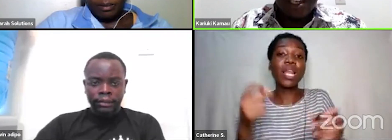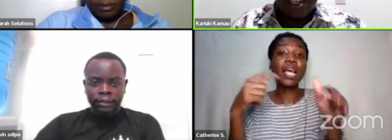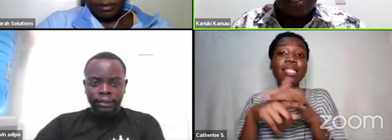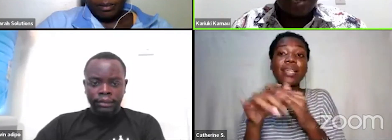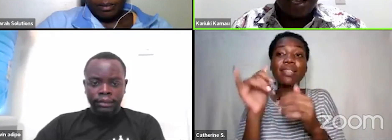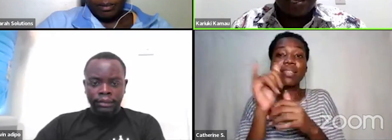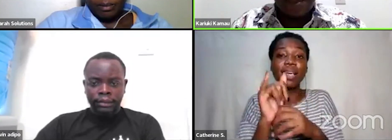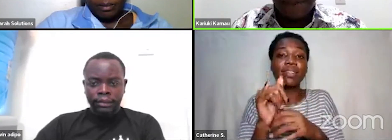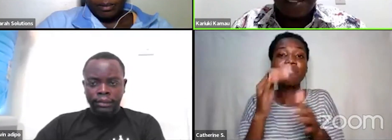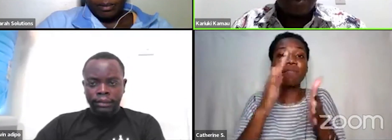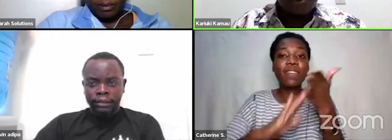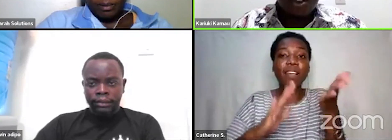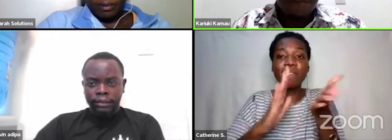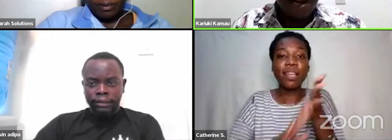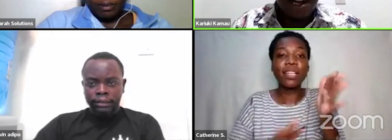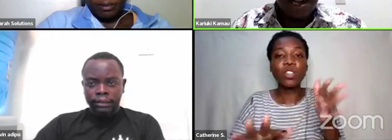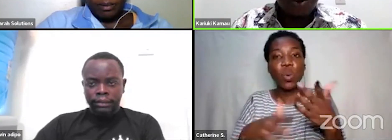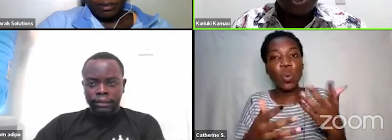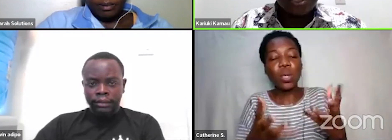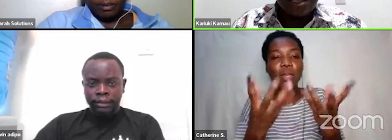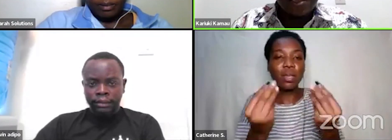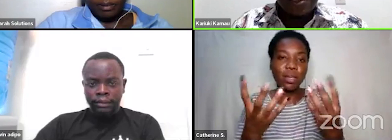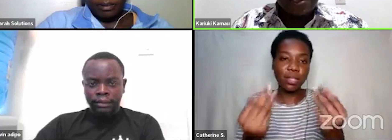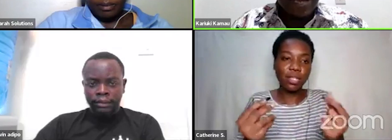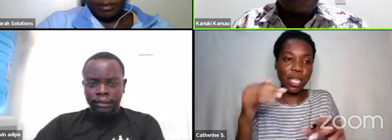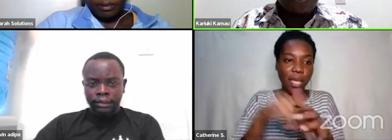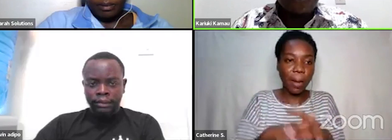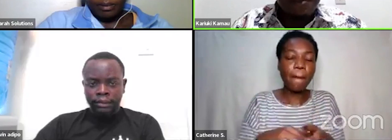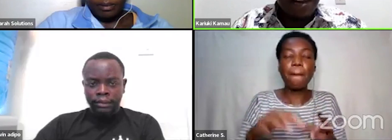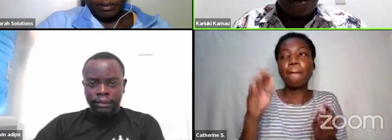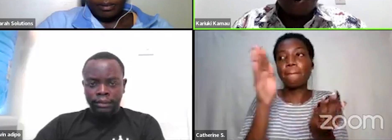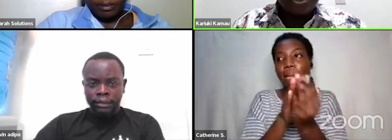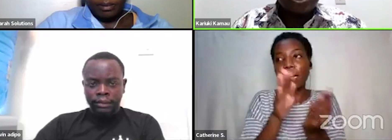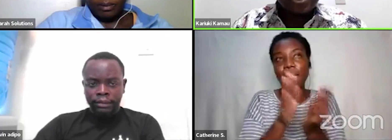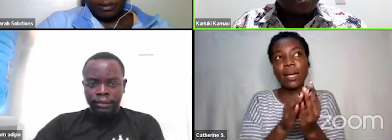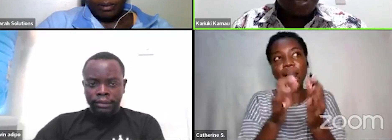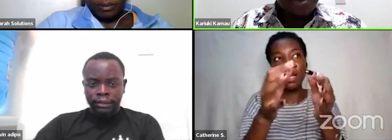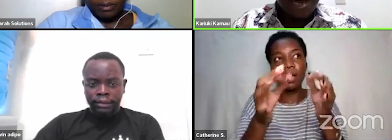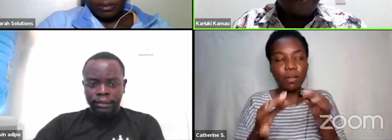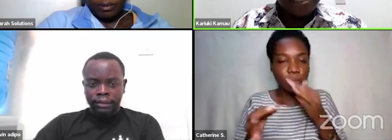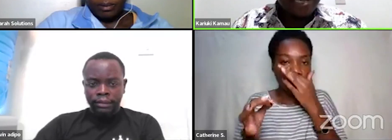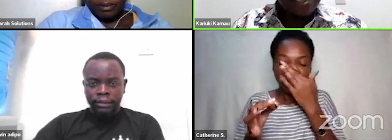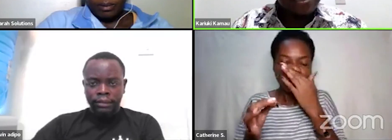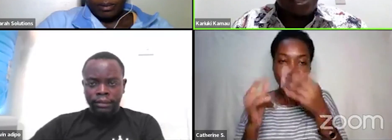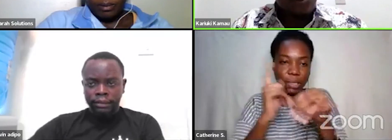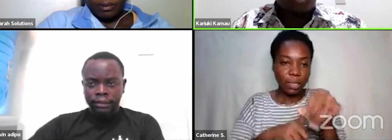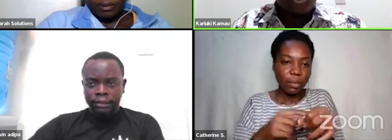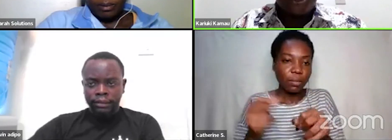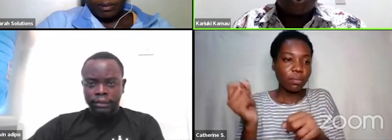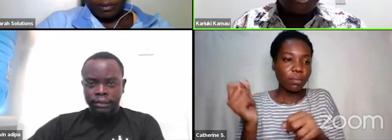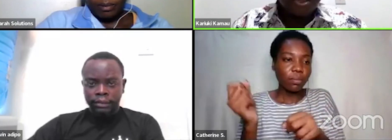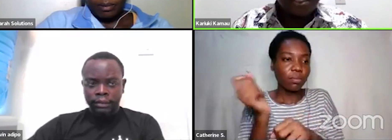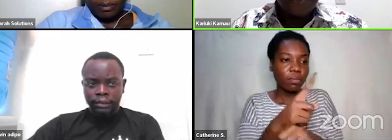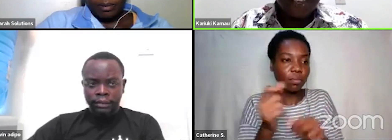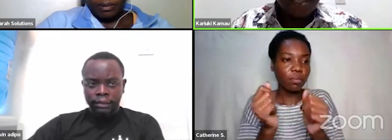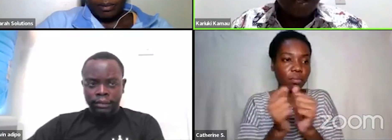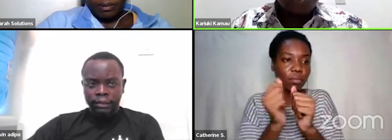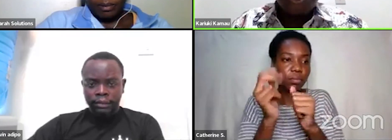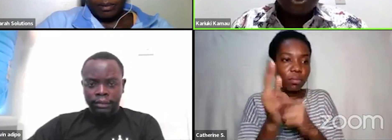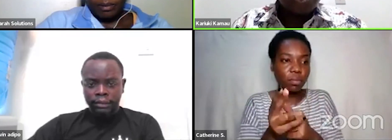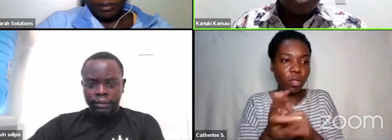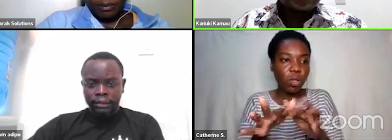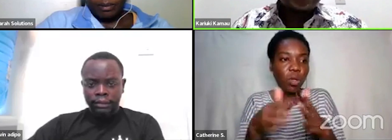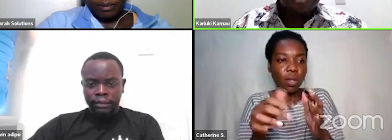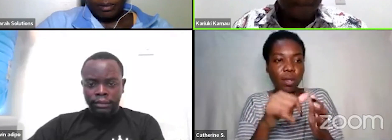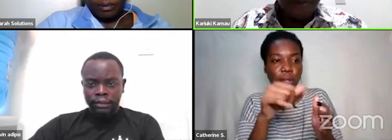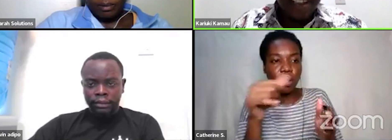quickly or easily like M-Pesa or in your bank account. Come November or anytime somebody have a challenge, they want to withdraw their saving. So